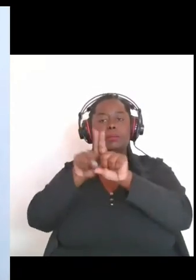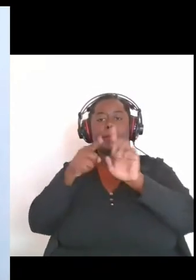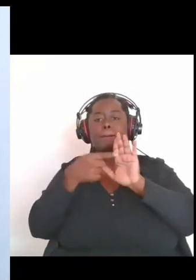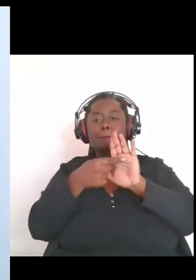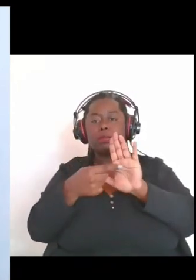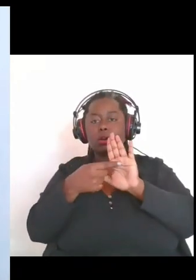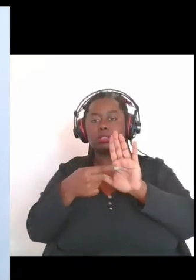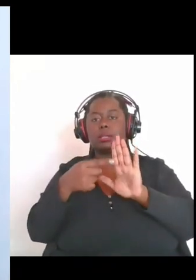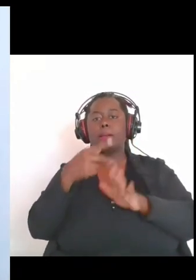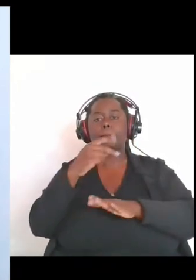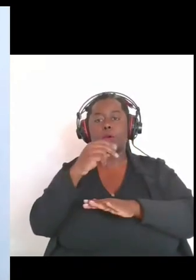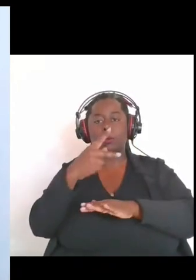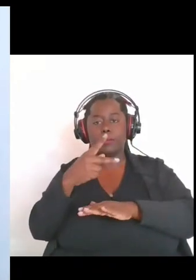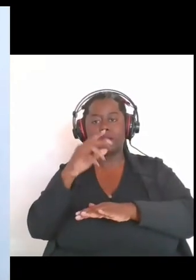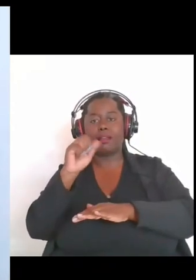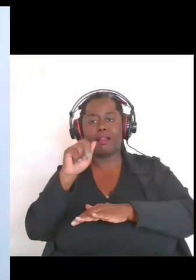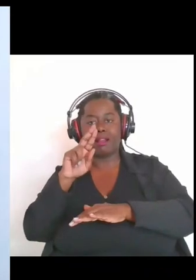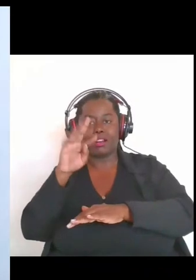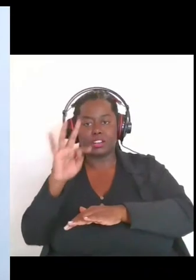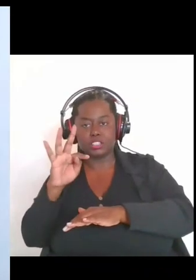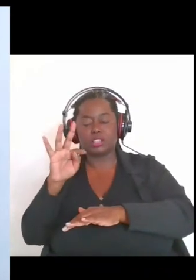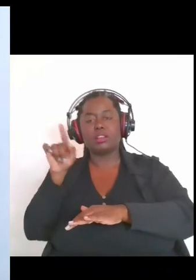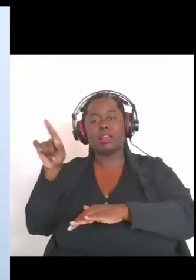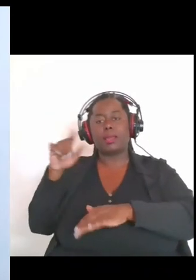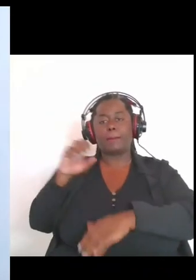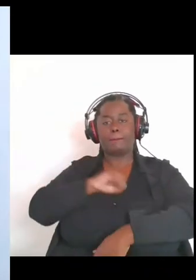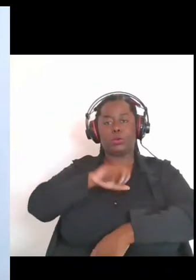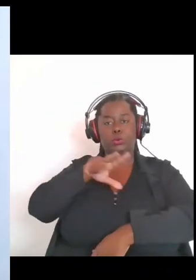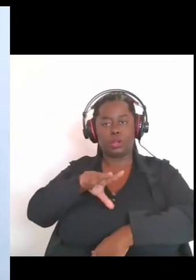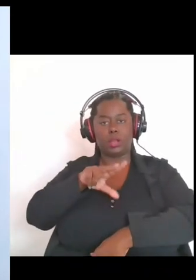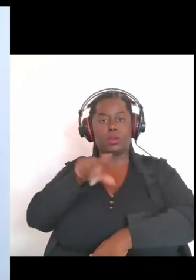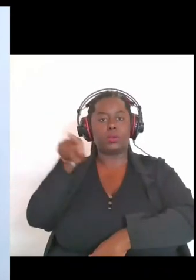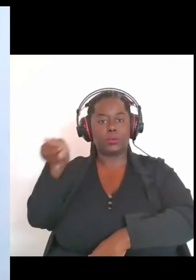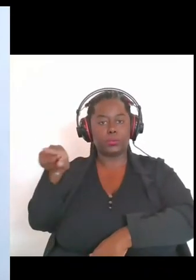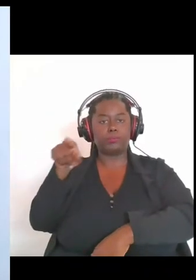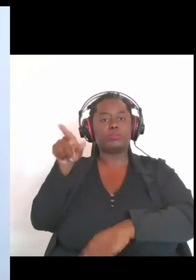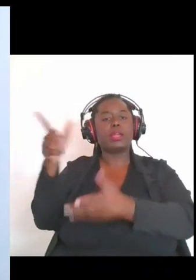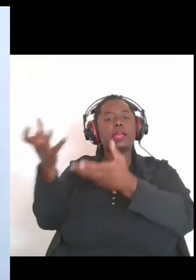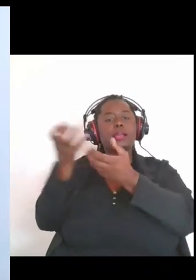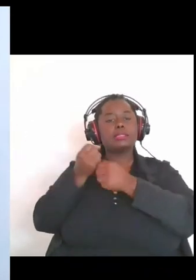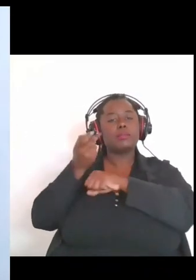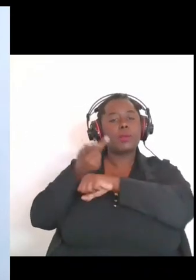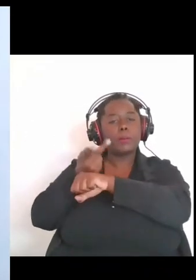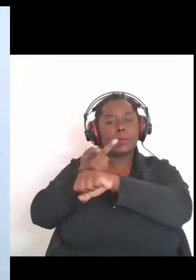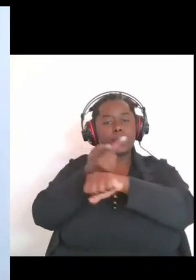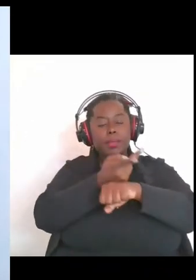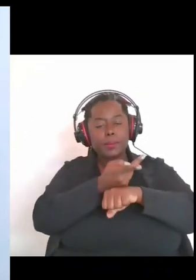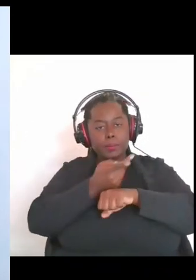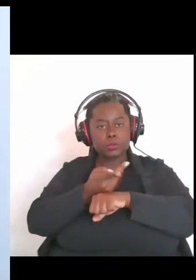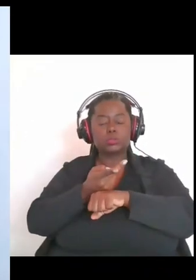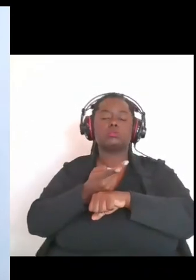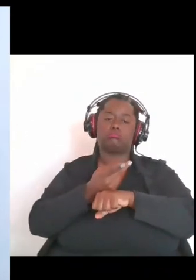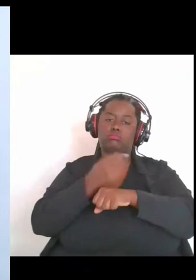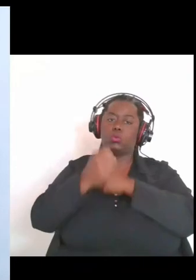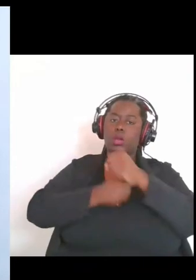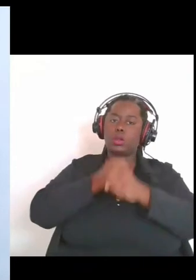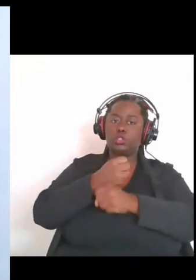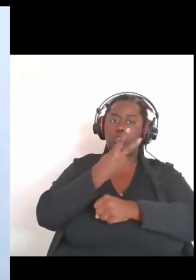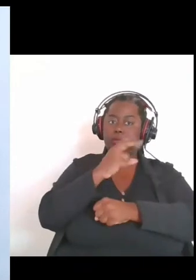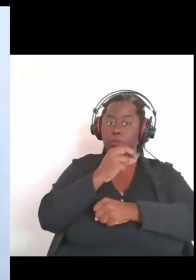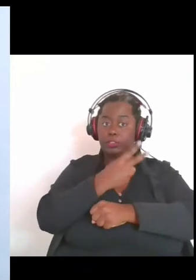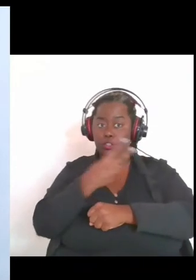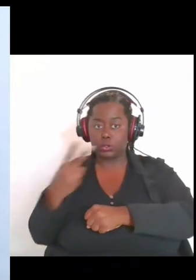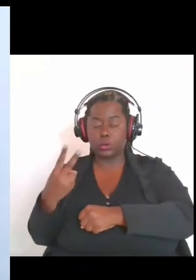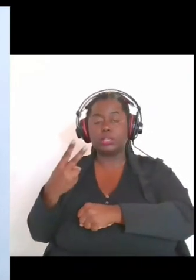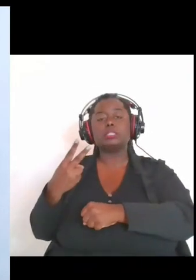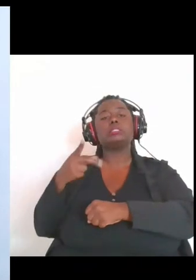the individual exhibition pop art at kunstalli sabon in Portugal she was awarded with